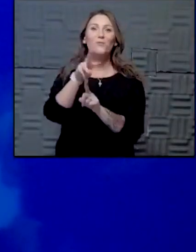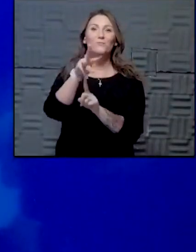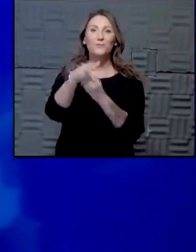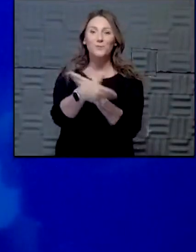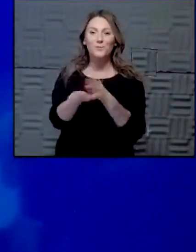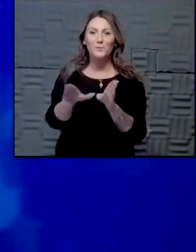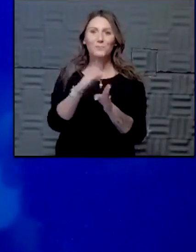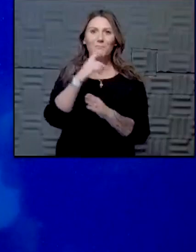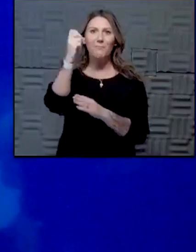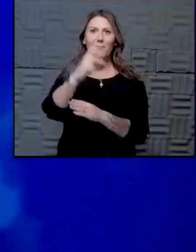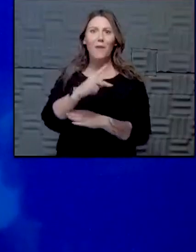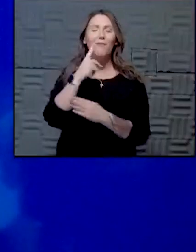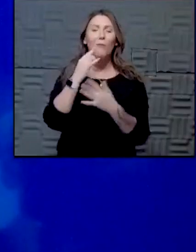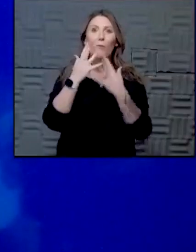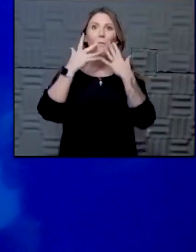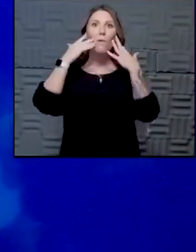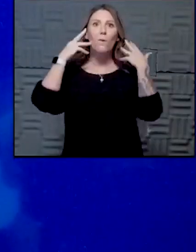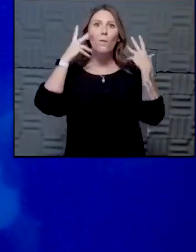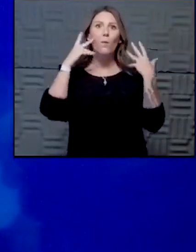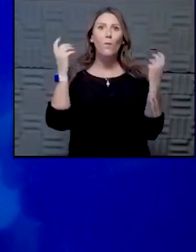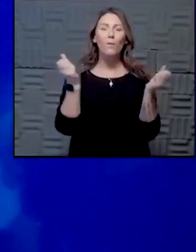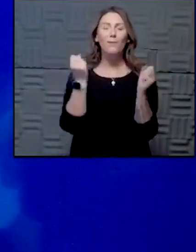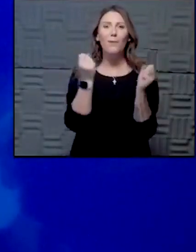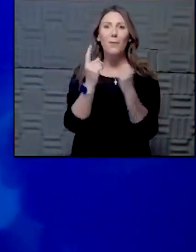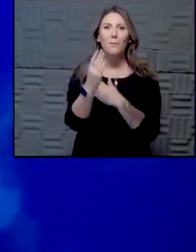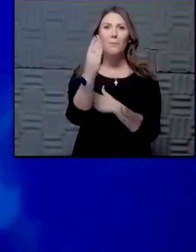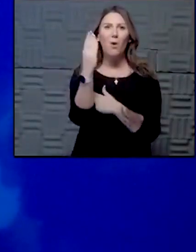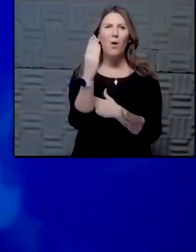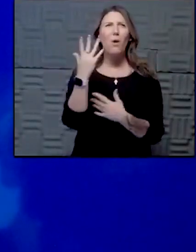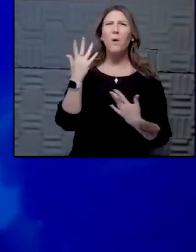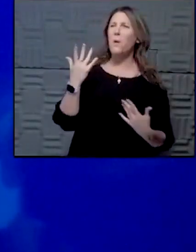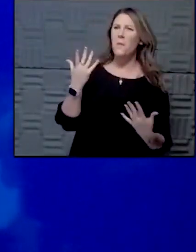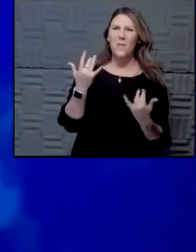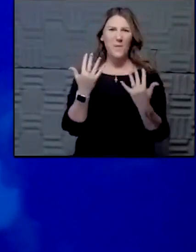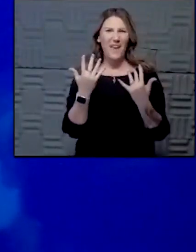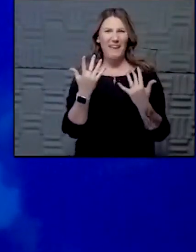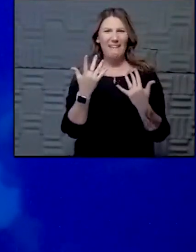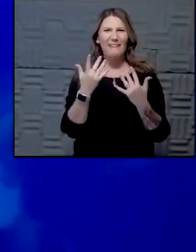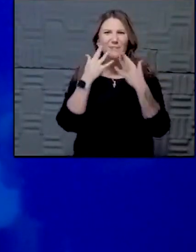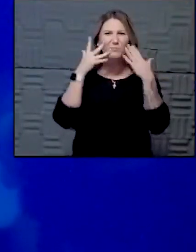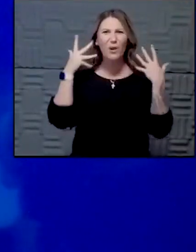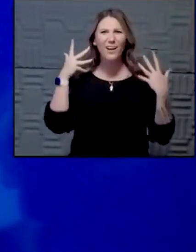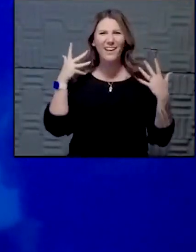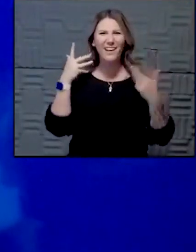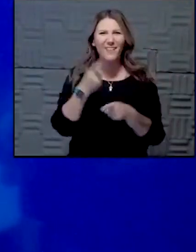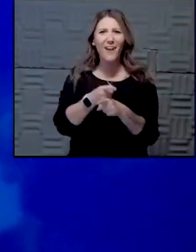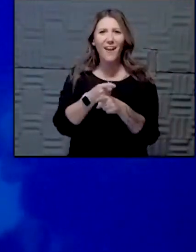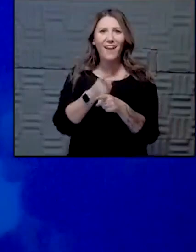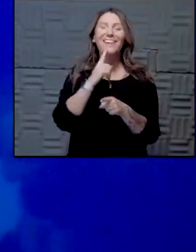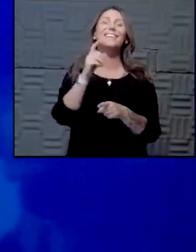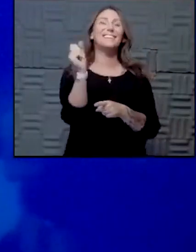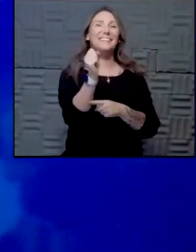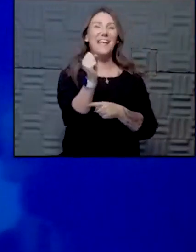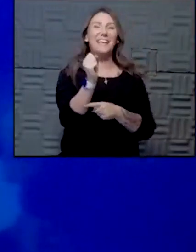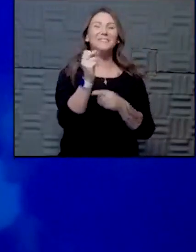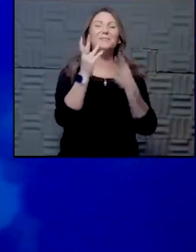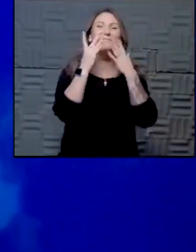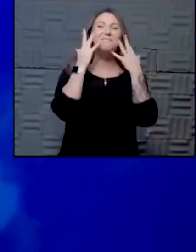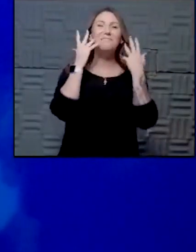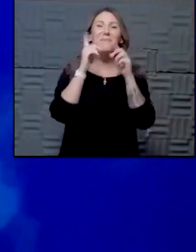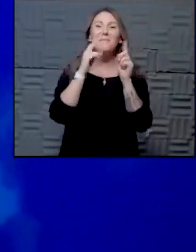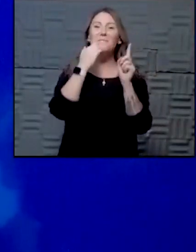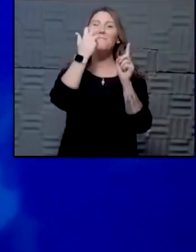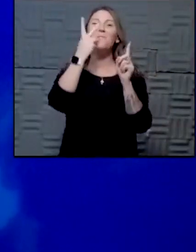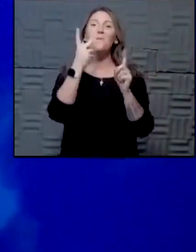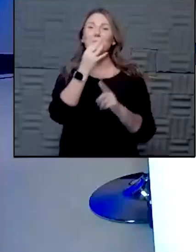crisp winter morning. Oh, wait a minute. It's spring. Doesn't feel like it, but it is spring, and we'll get some more warmth soon enough.